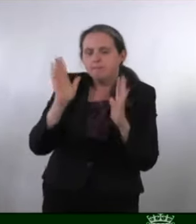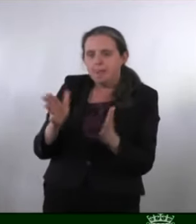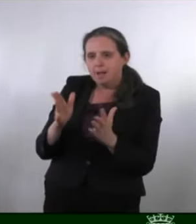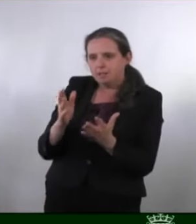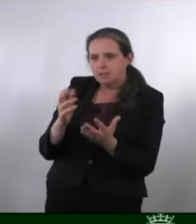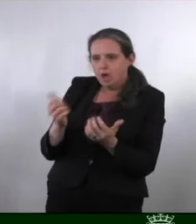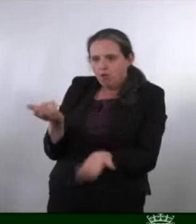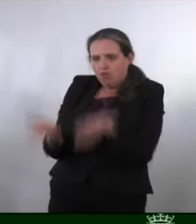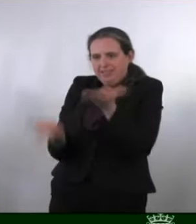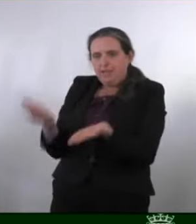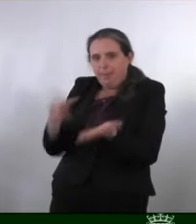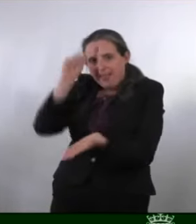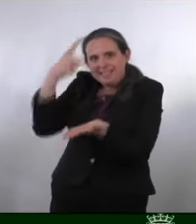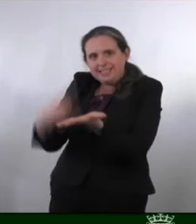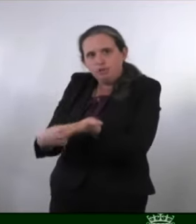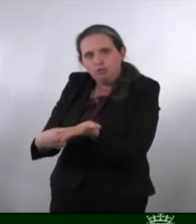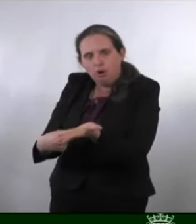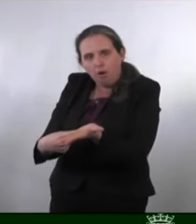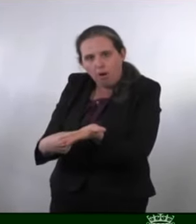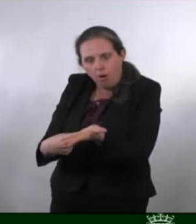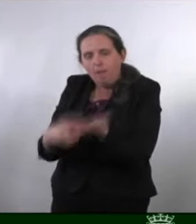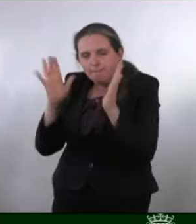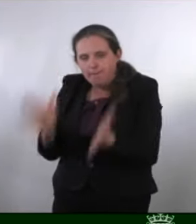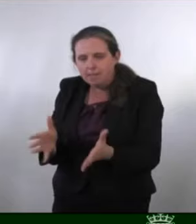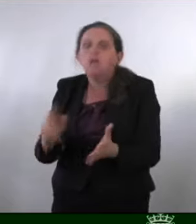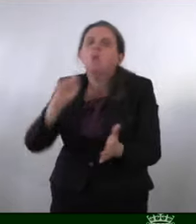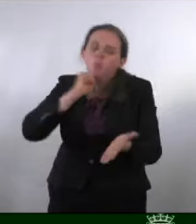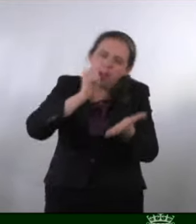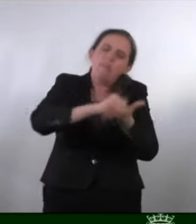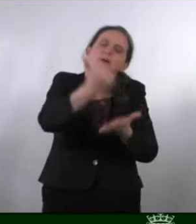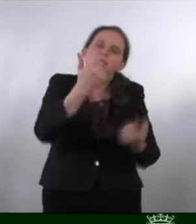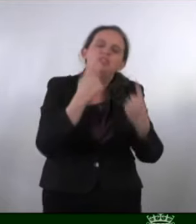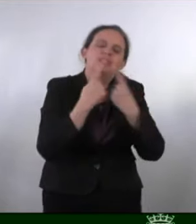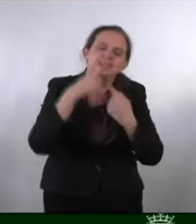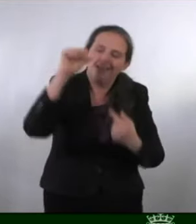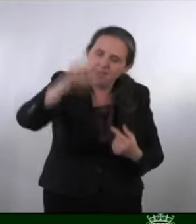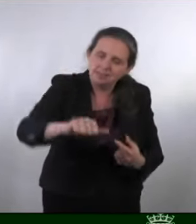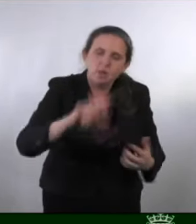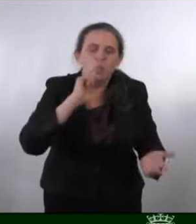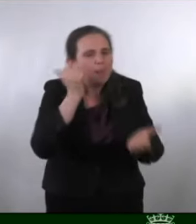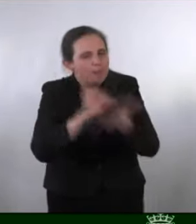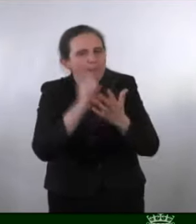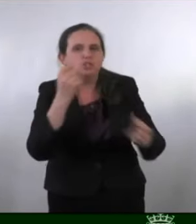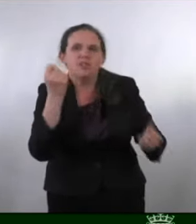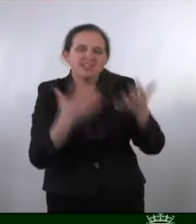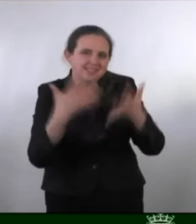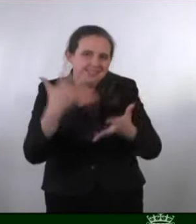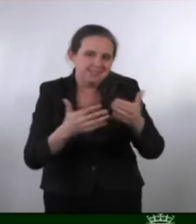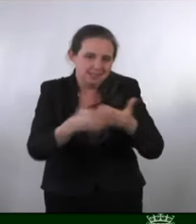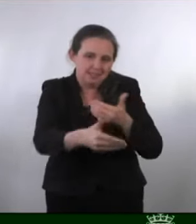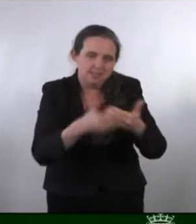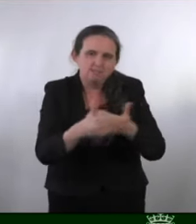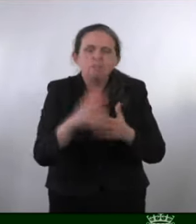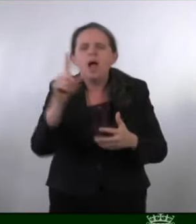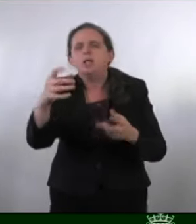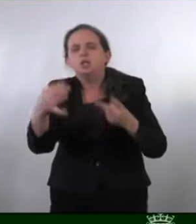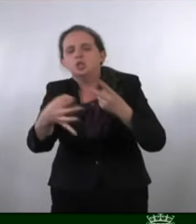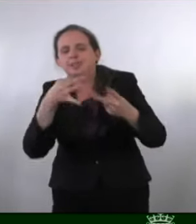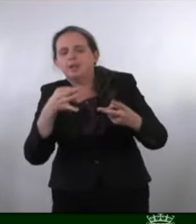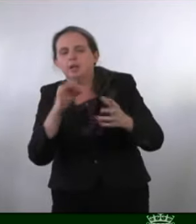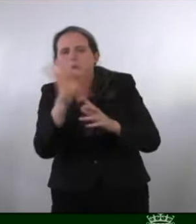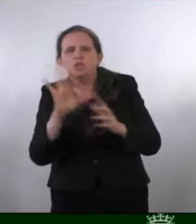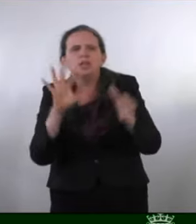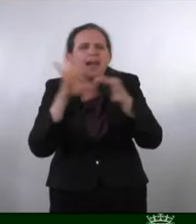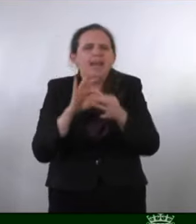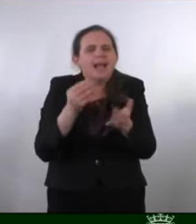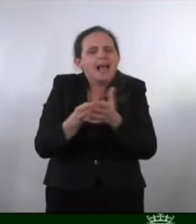publish the data on which these decisions are taken. And you raised the question also about the economic impact assessment, and